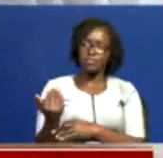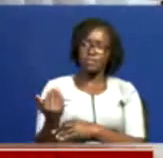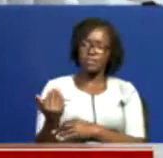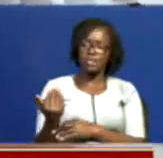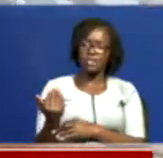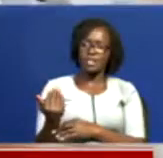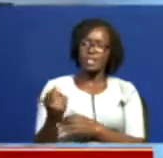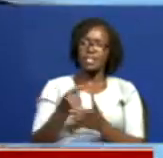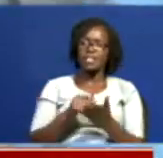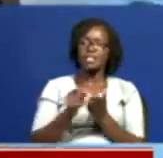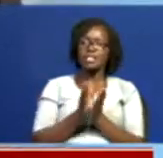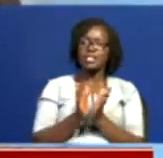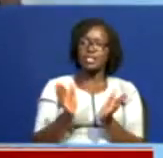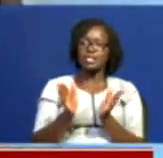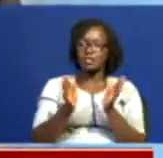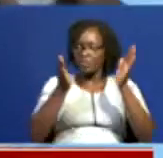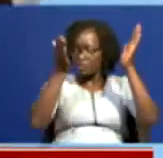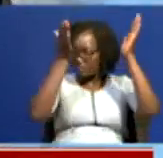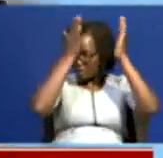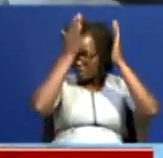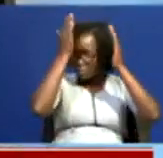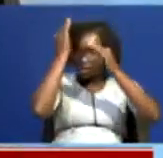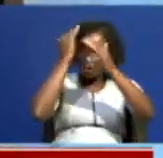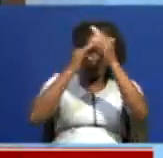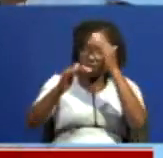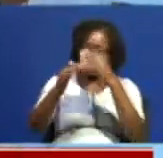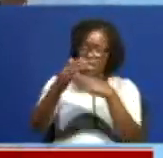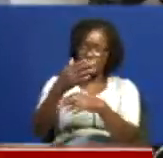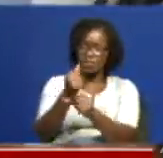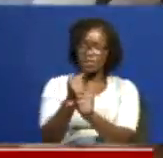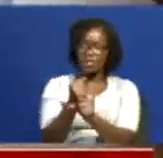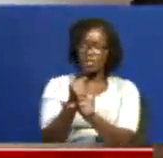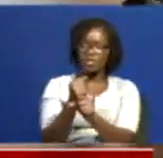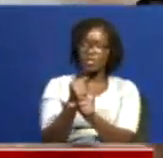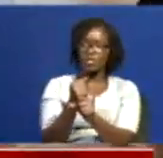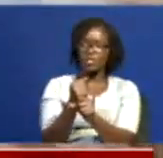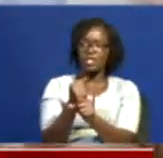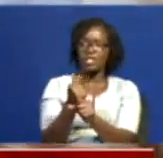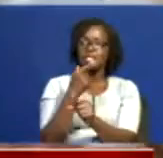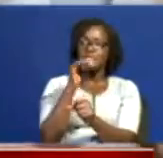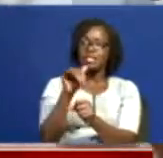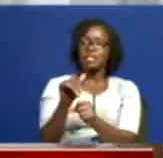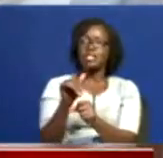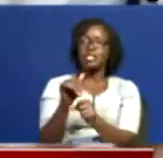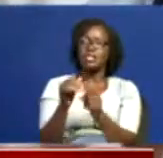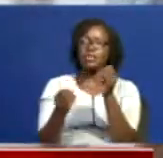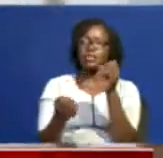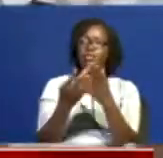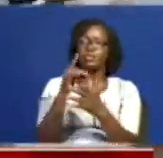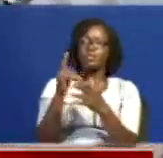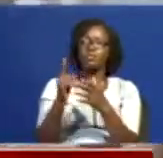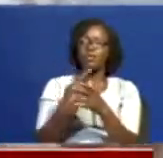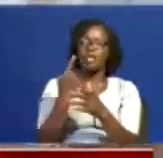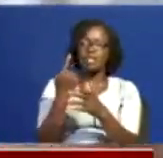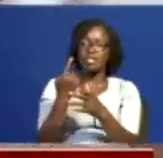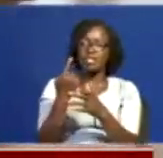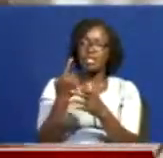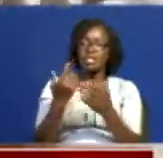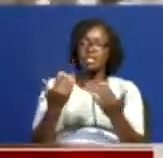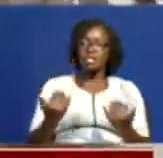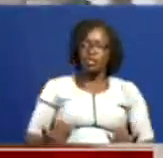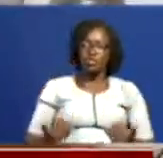The Secretary General of Kakamega Karate Association, Christopher Auma, said they will unveil the first of its kind junior